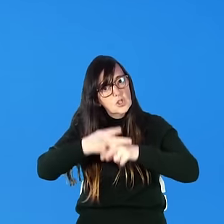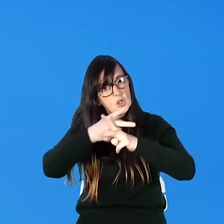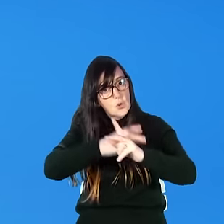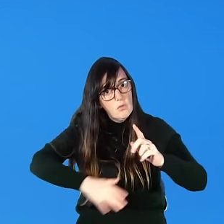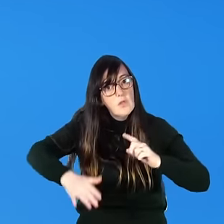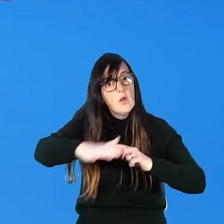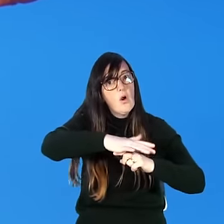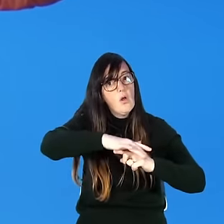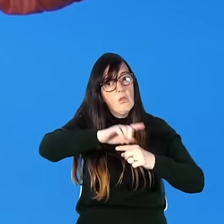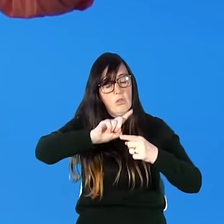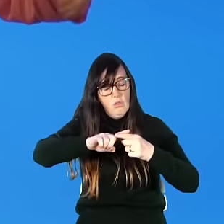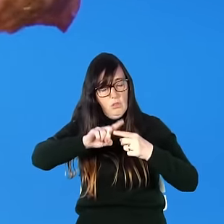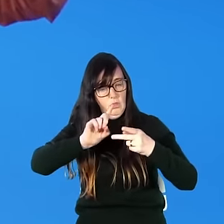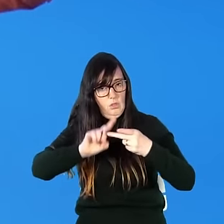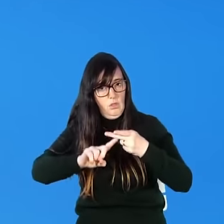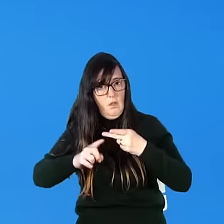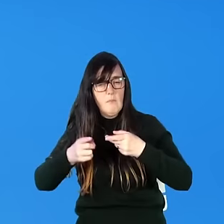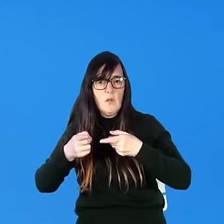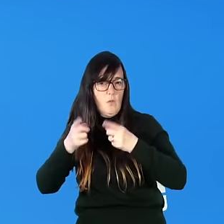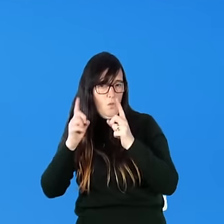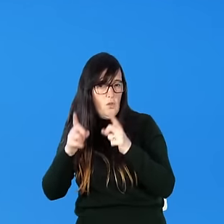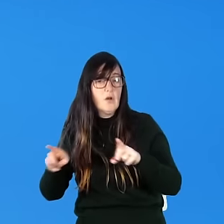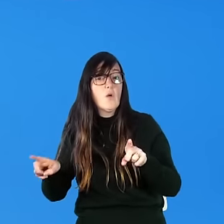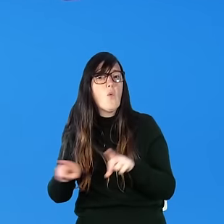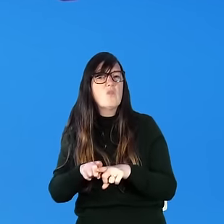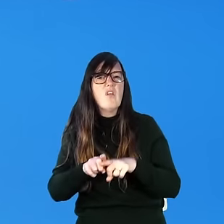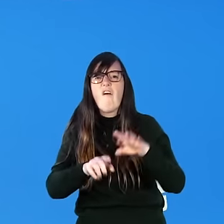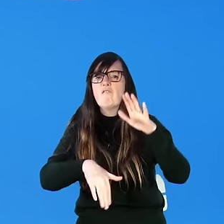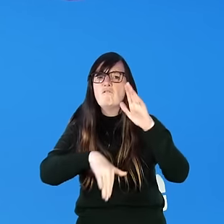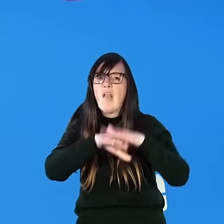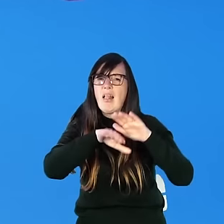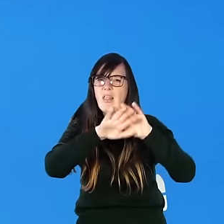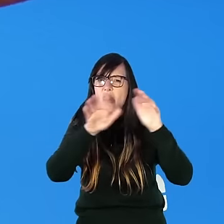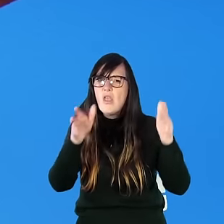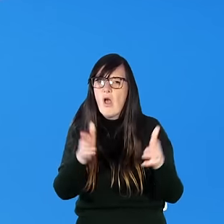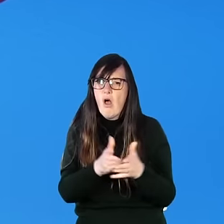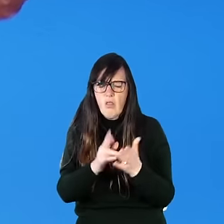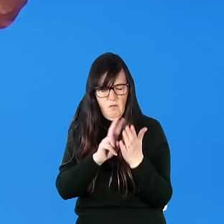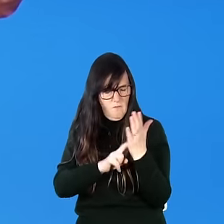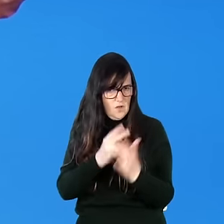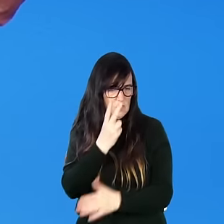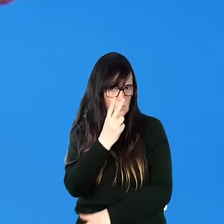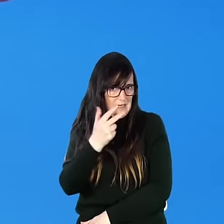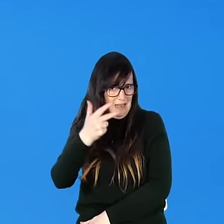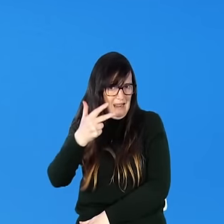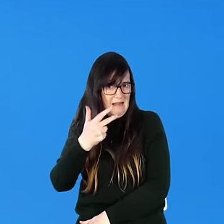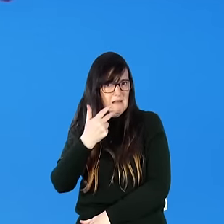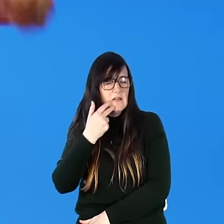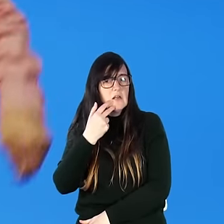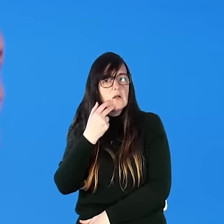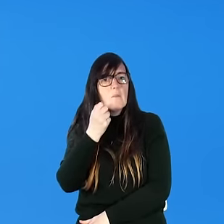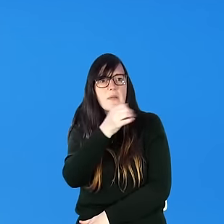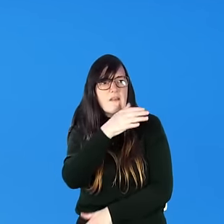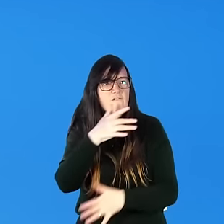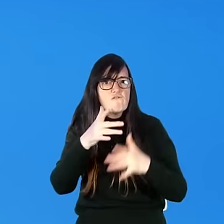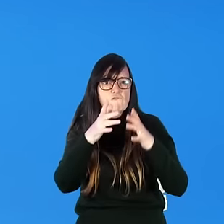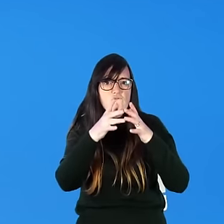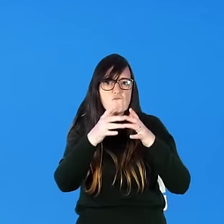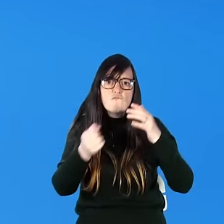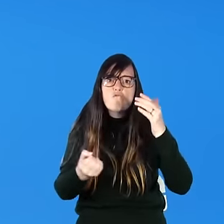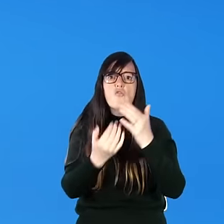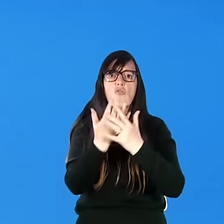Another part of that authority is filling the earth. Verse 28 says, be fruitful and increase in